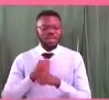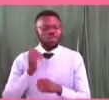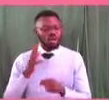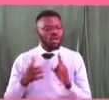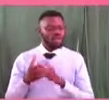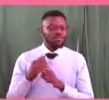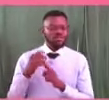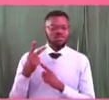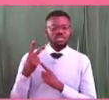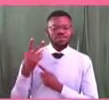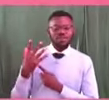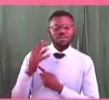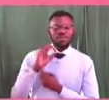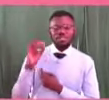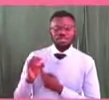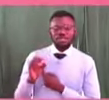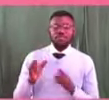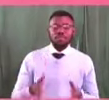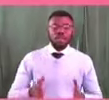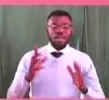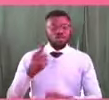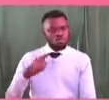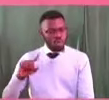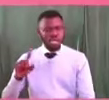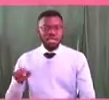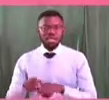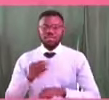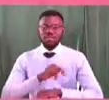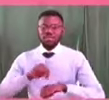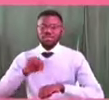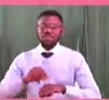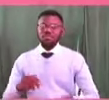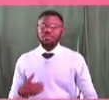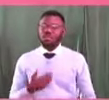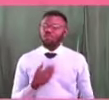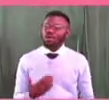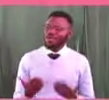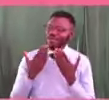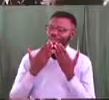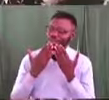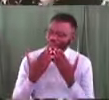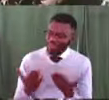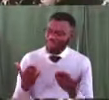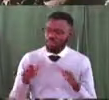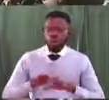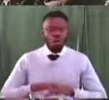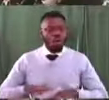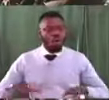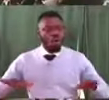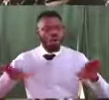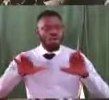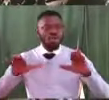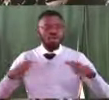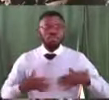moving in the right direction as a nation. And I want to thank all Kenyans.